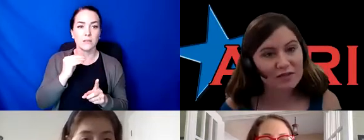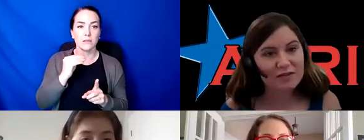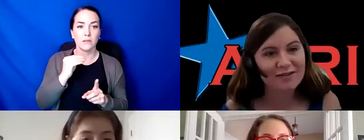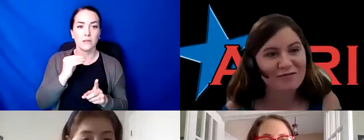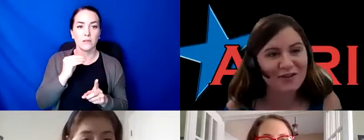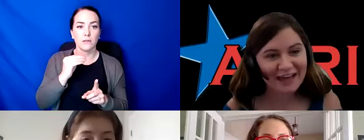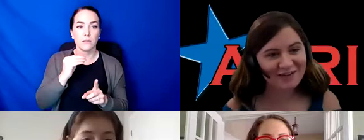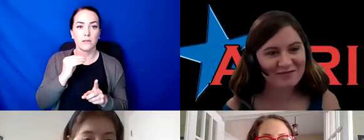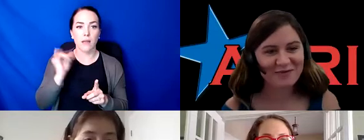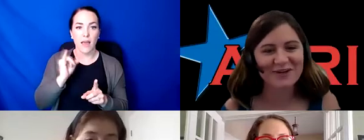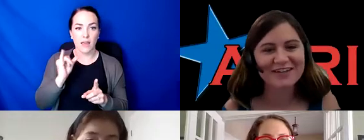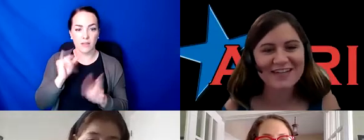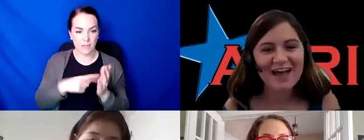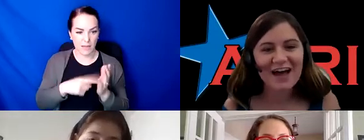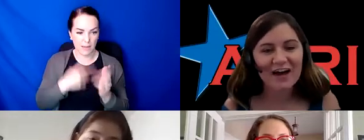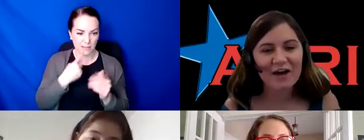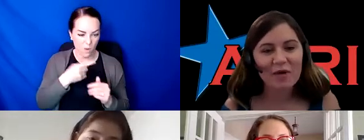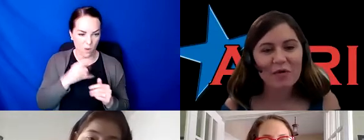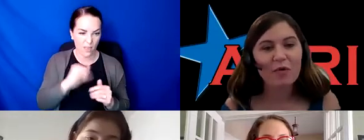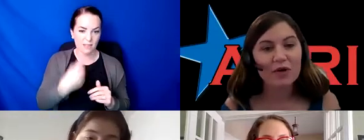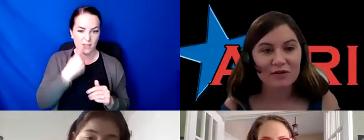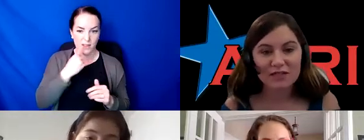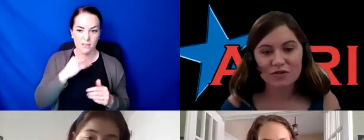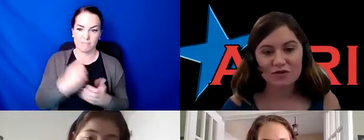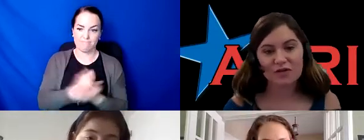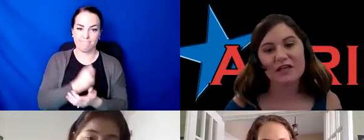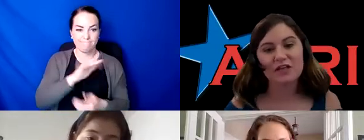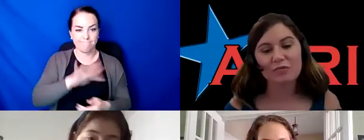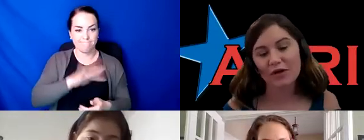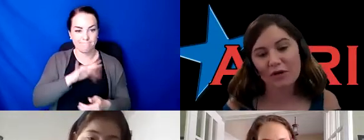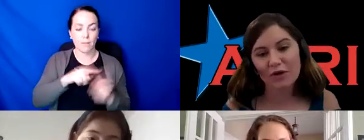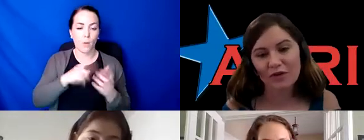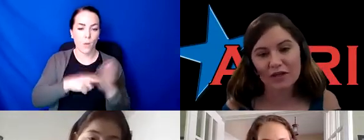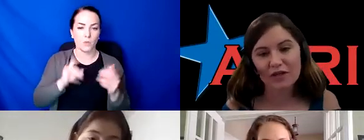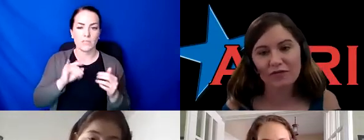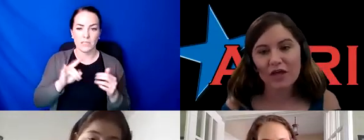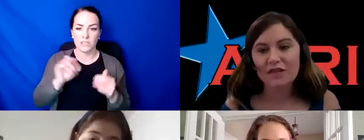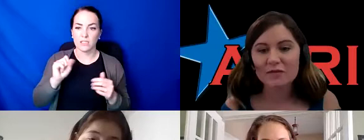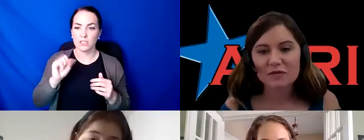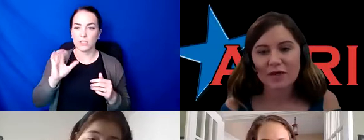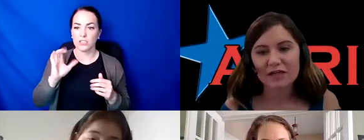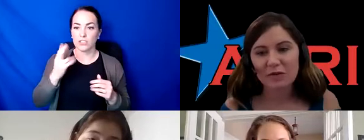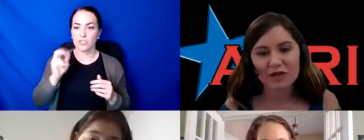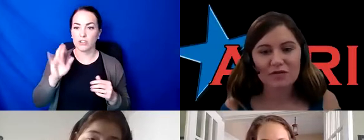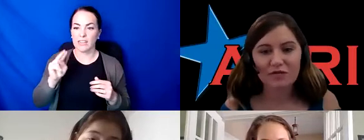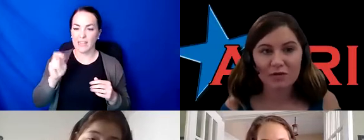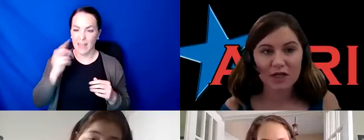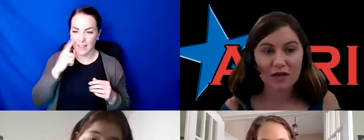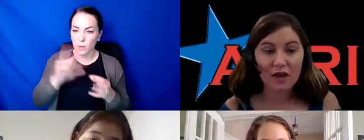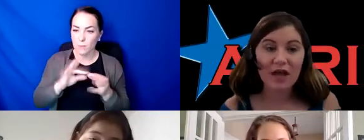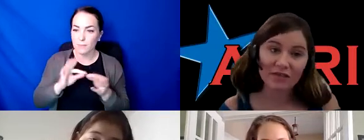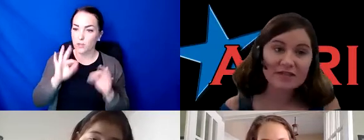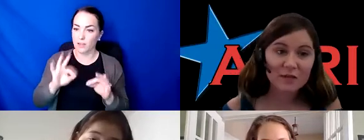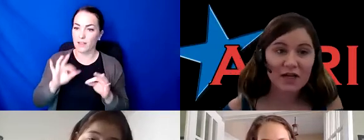sucks place for a lack of words, but what you did. So Shireen, I think you brought it up perfectly of this was my experience of